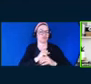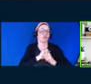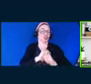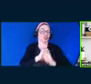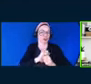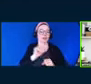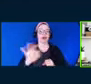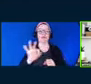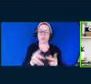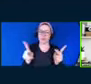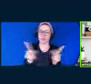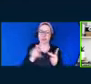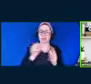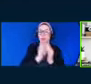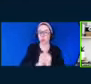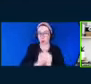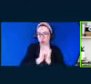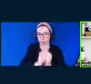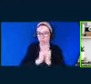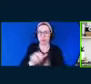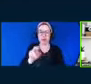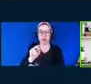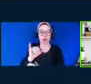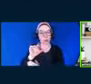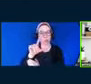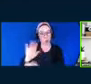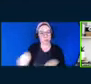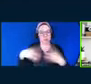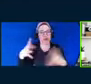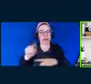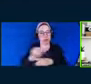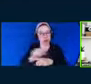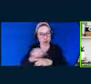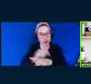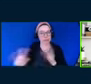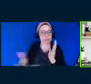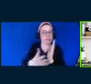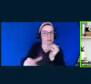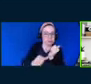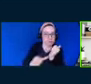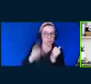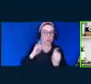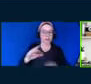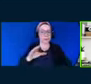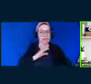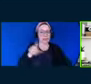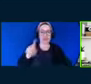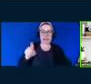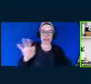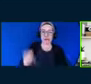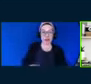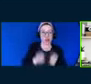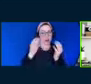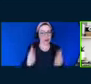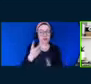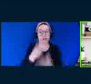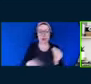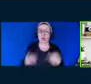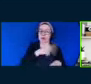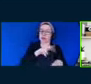of places of worship. Nicole provides training and technical assistance for meeting the needs of survivors of both natural